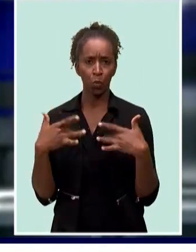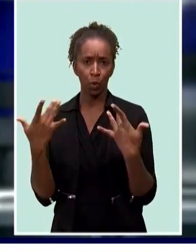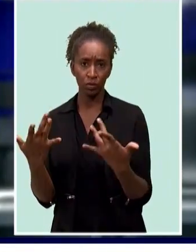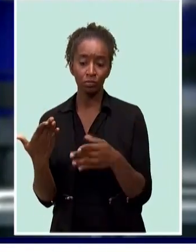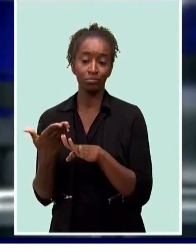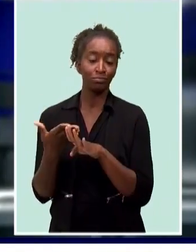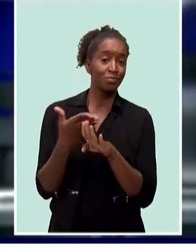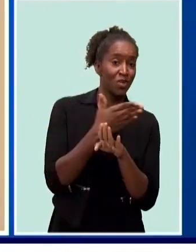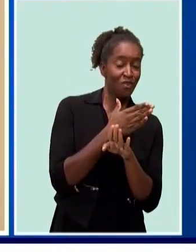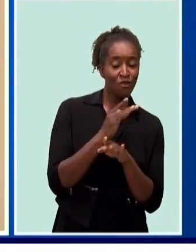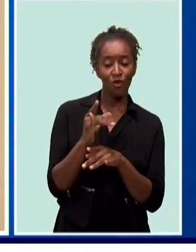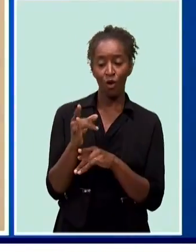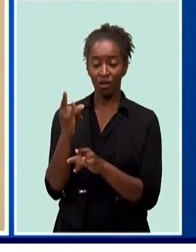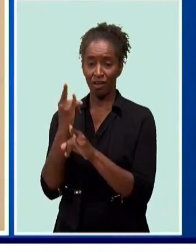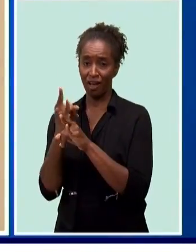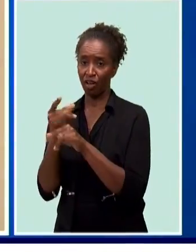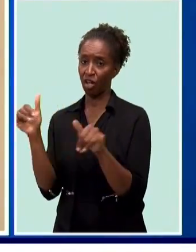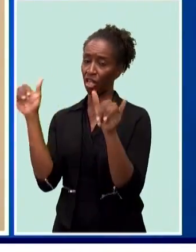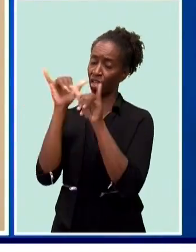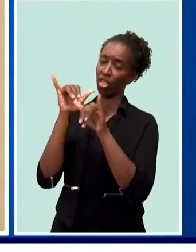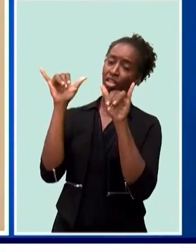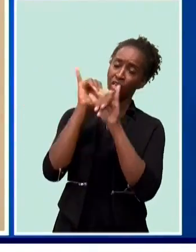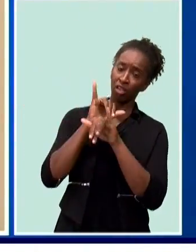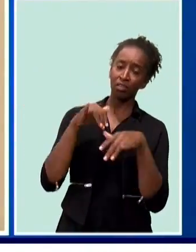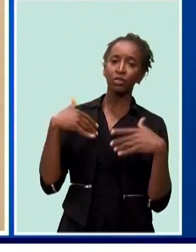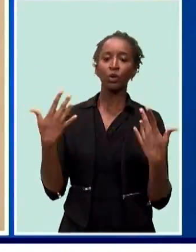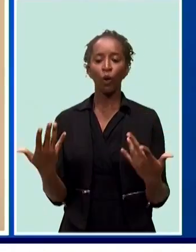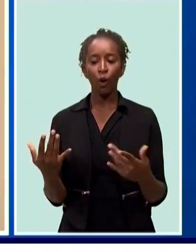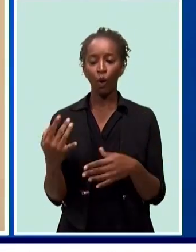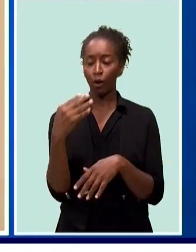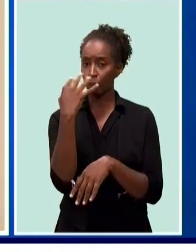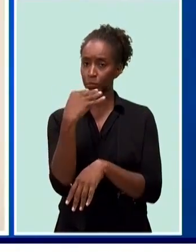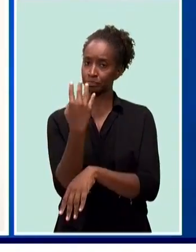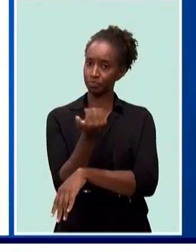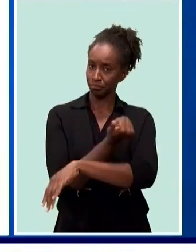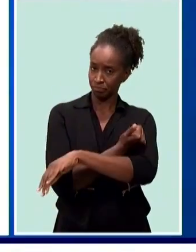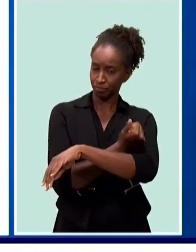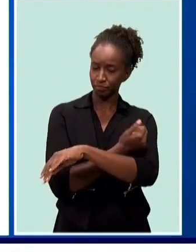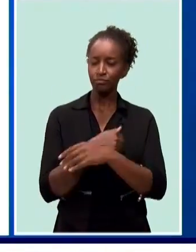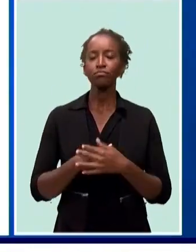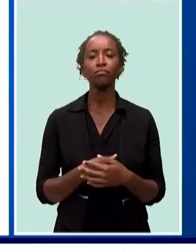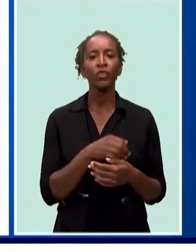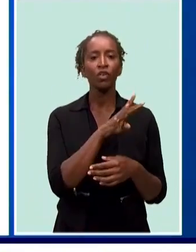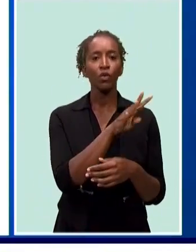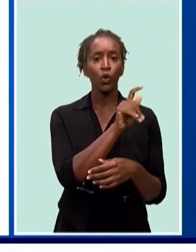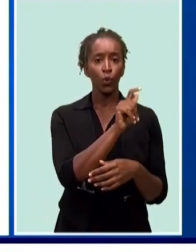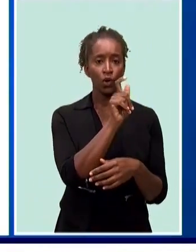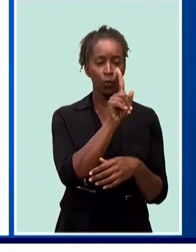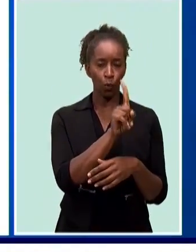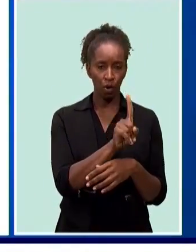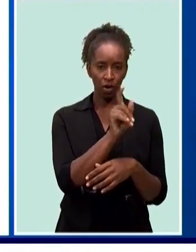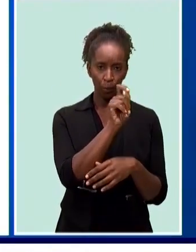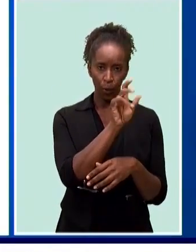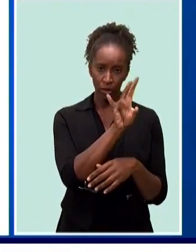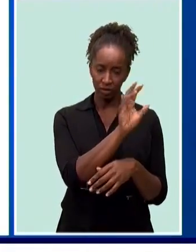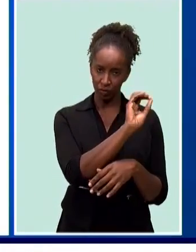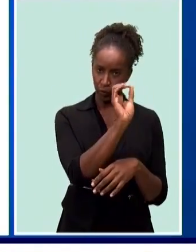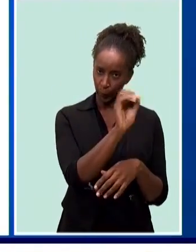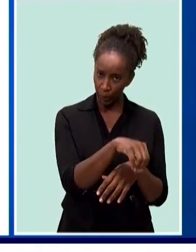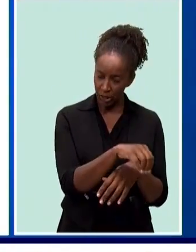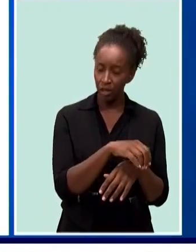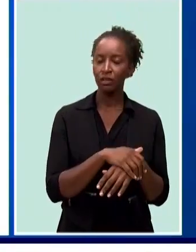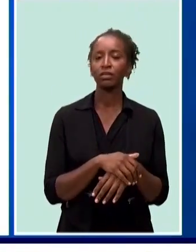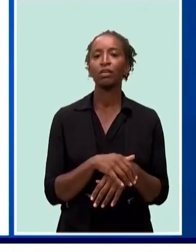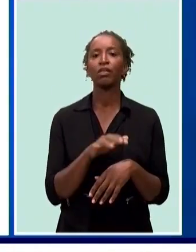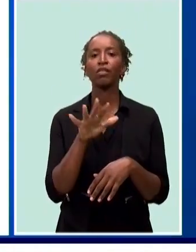drugs. In the first instance, we found that 41.7% had sex under the influence of alcohol, and